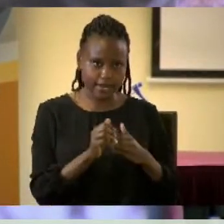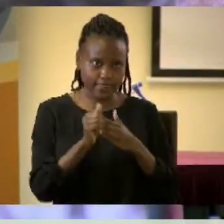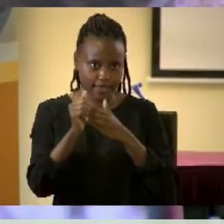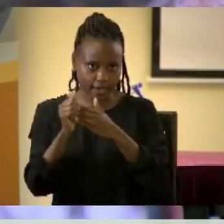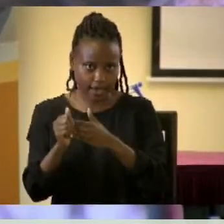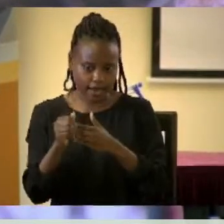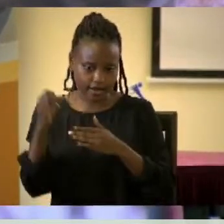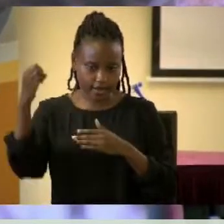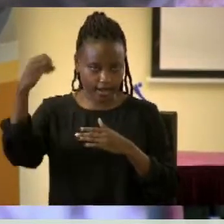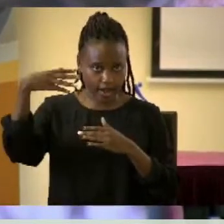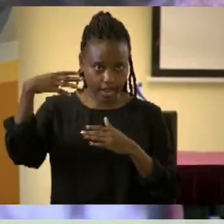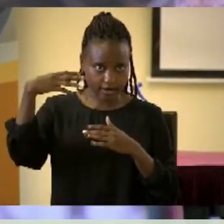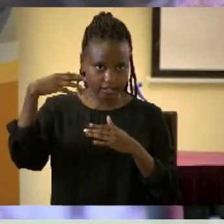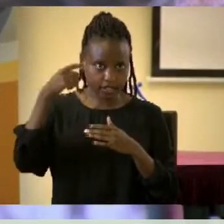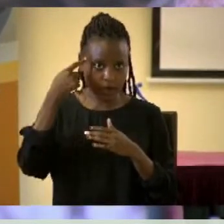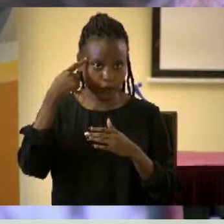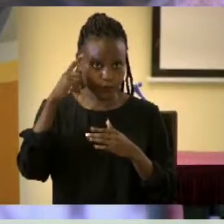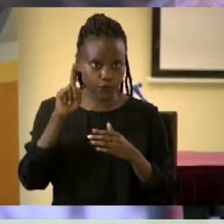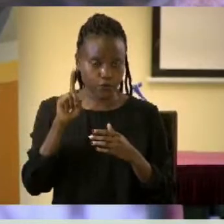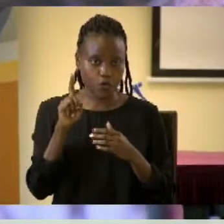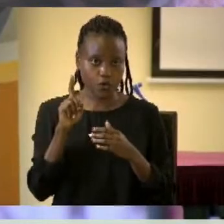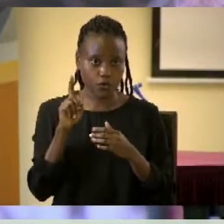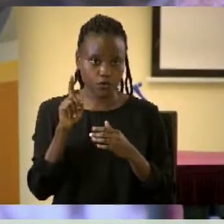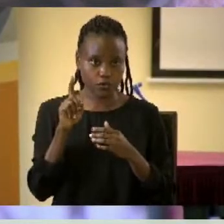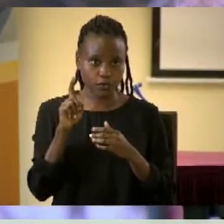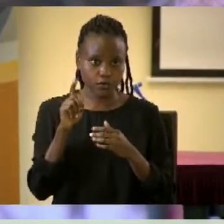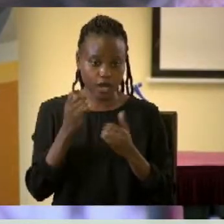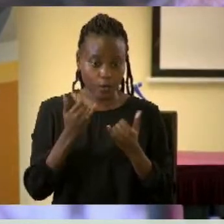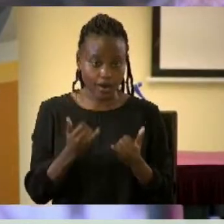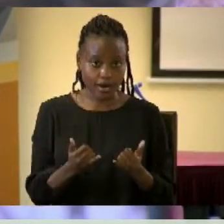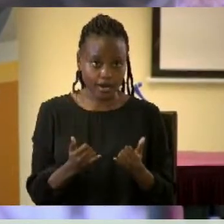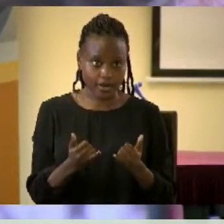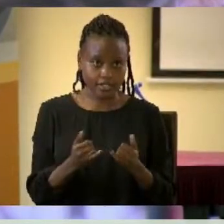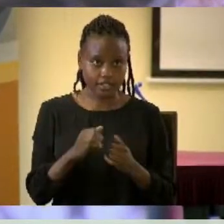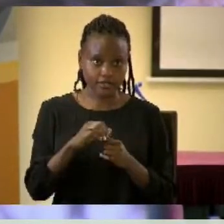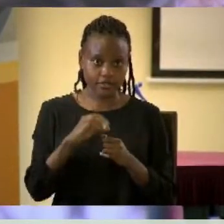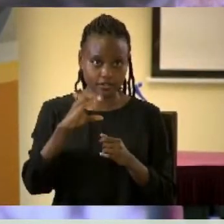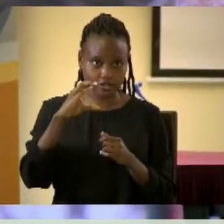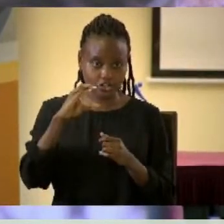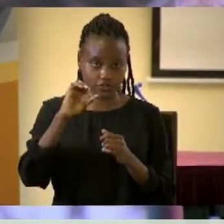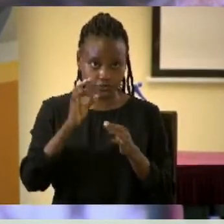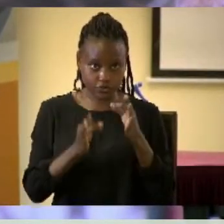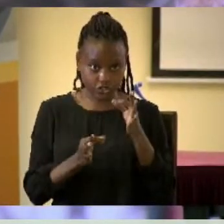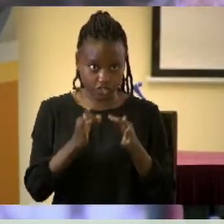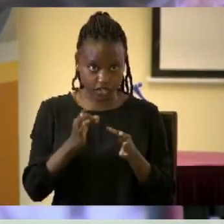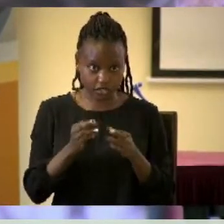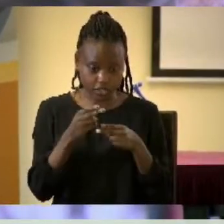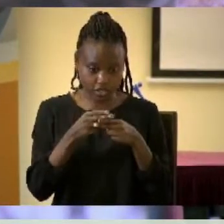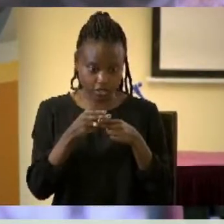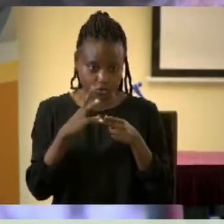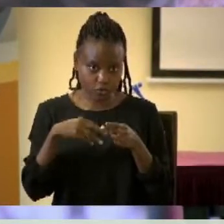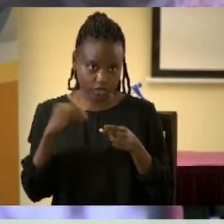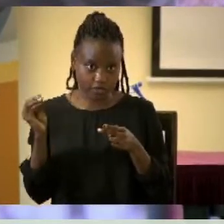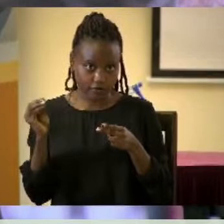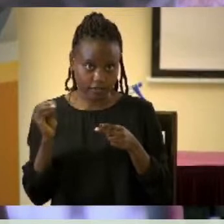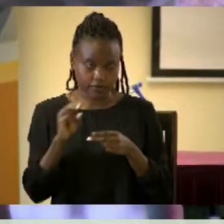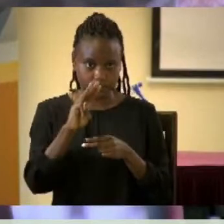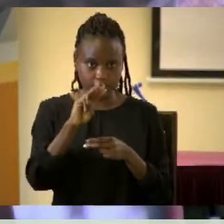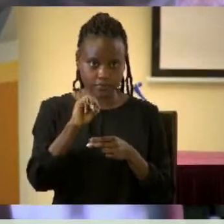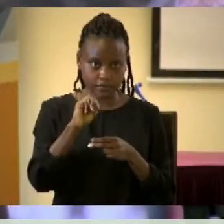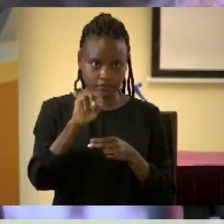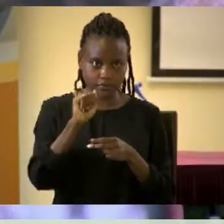light for our current Chief Justice, soon leaving, David Maraga's